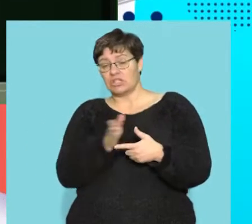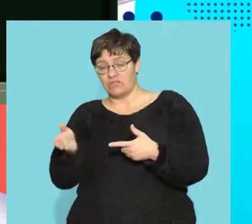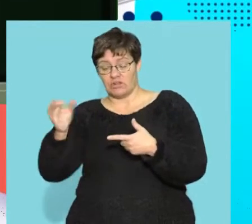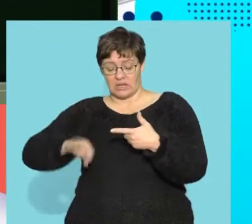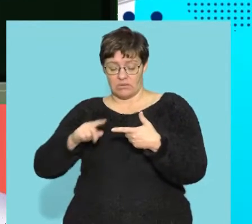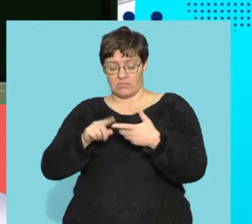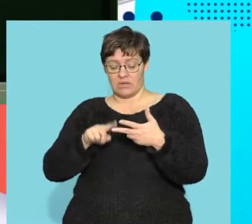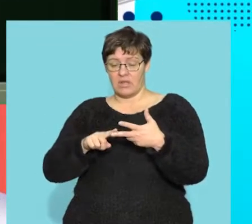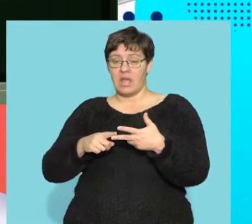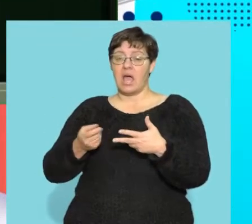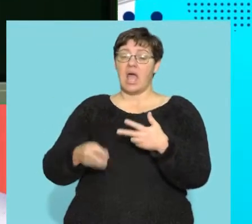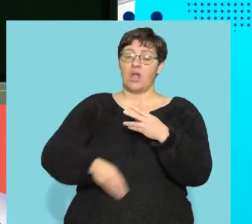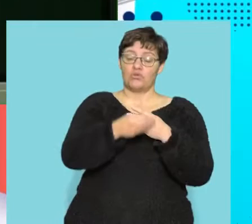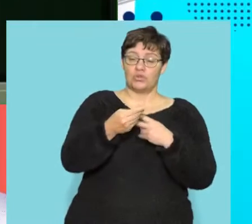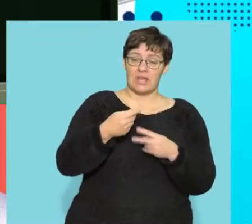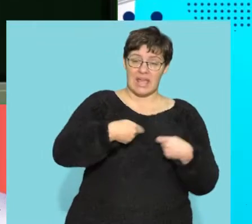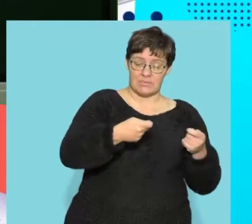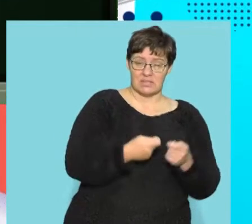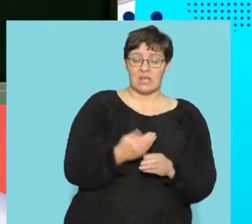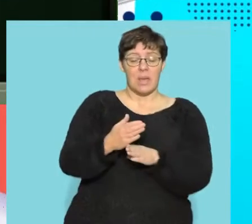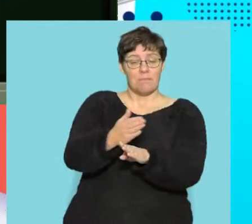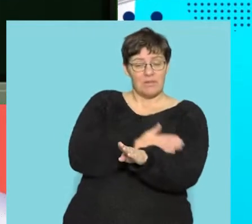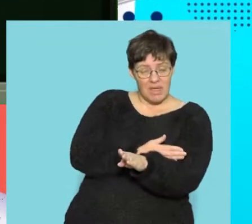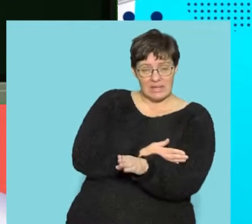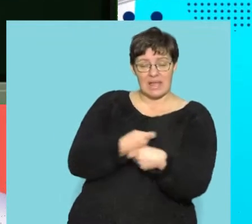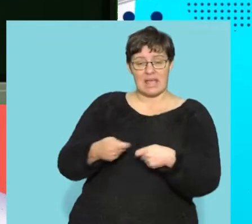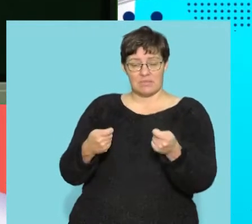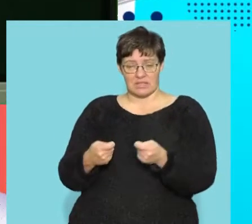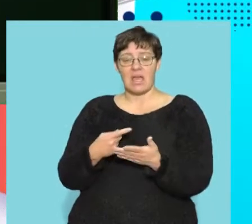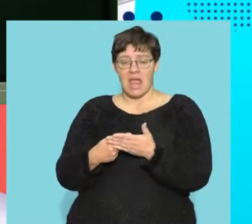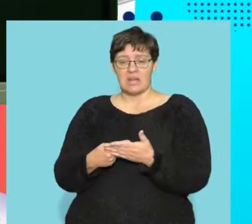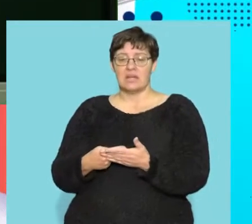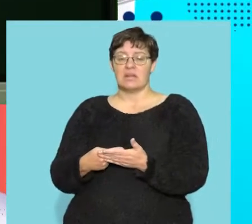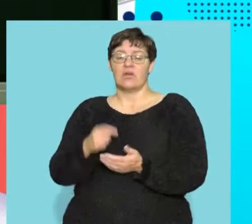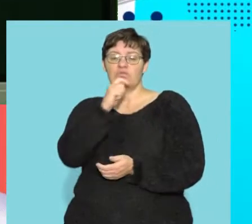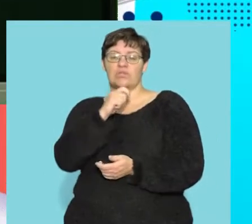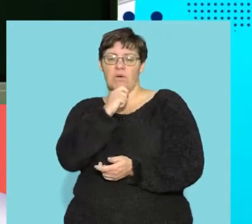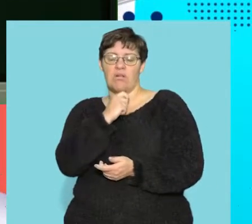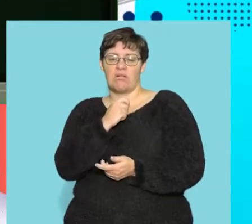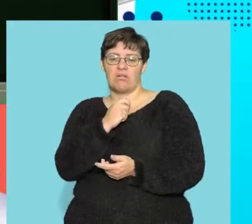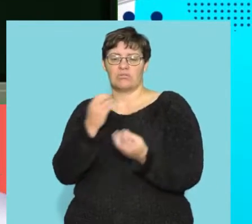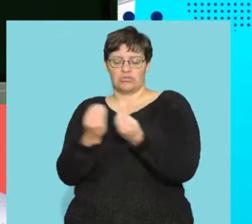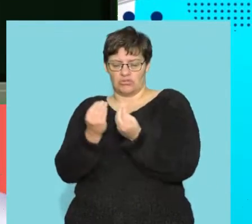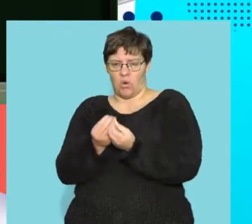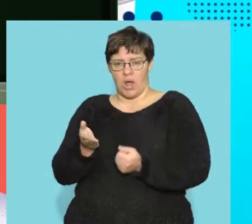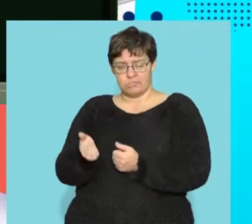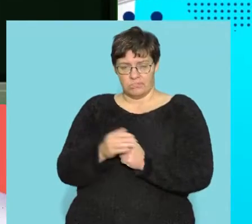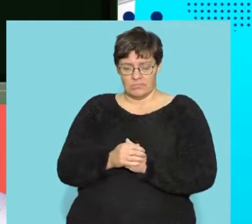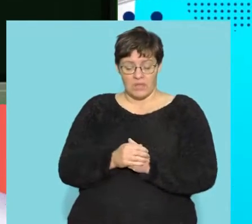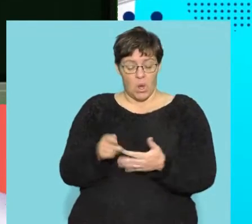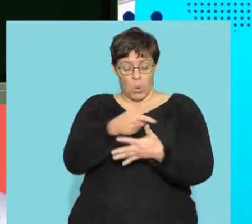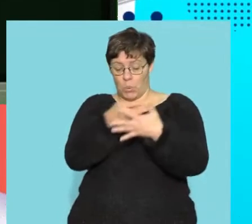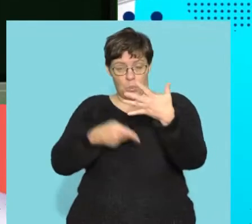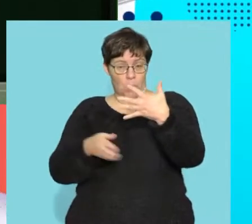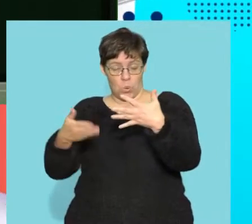deferred income, accrued expense, prepaid expense, and consumable stores on hand. If they do not